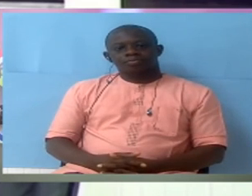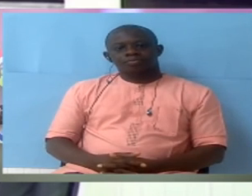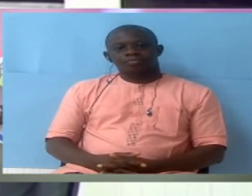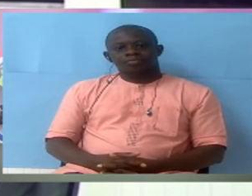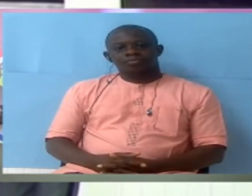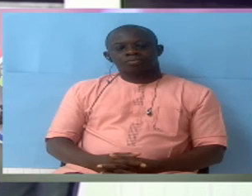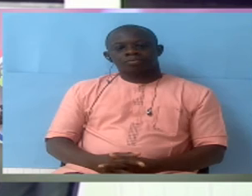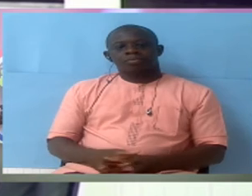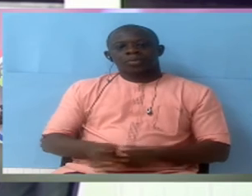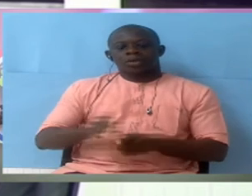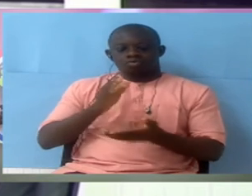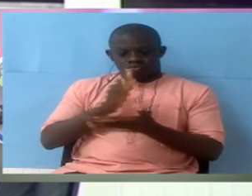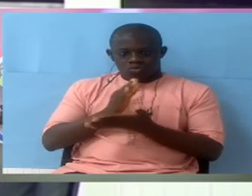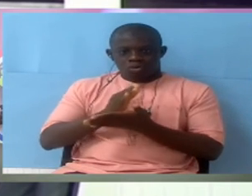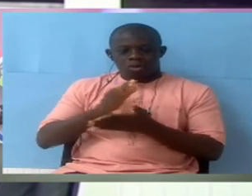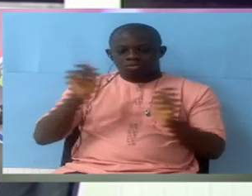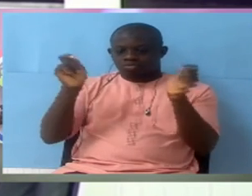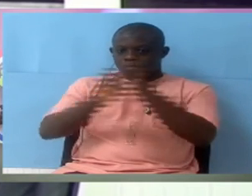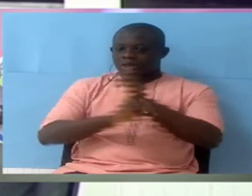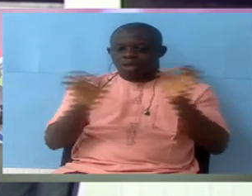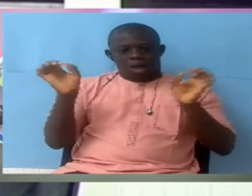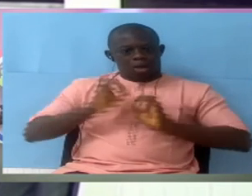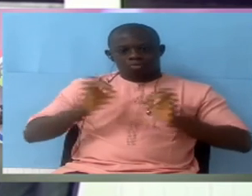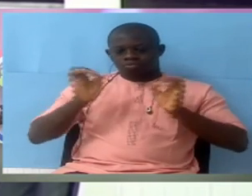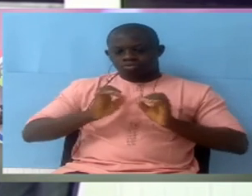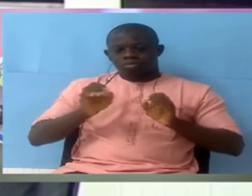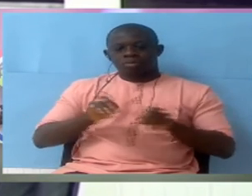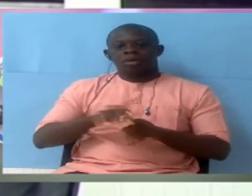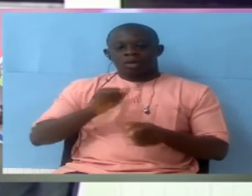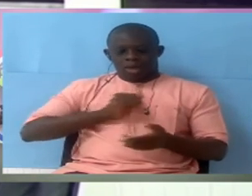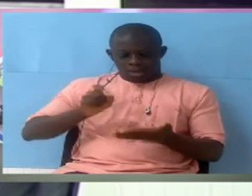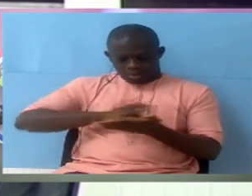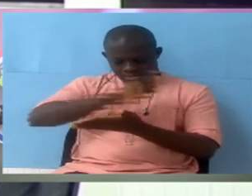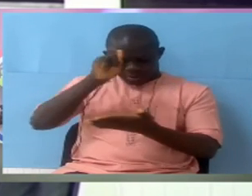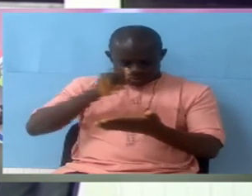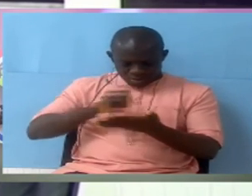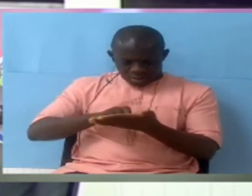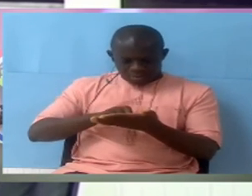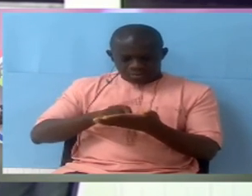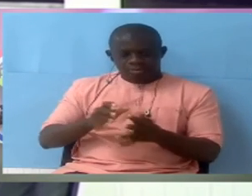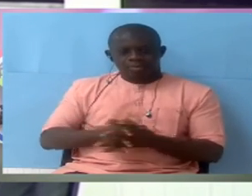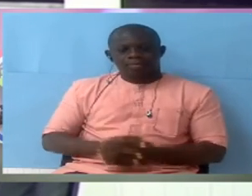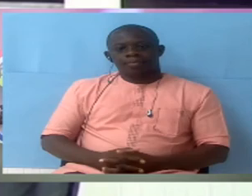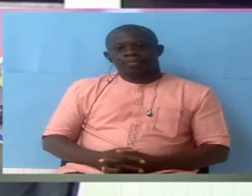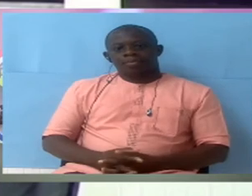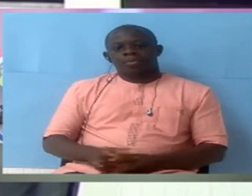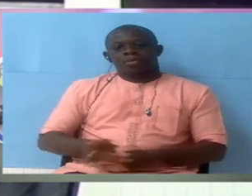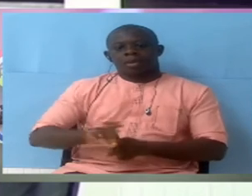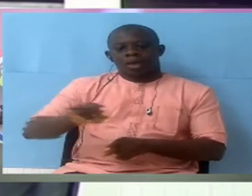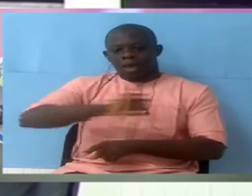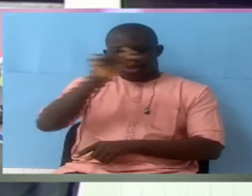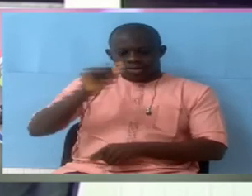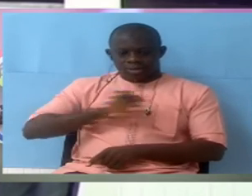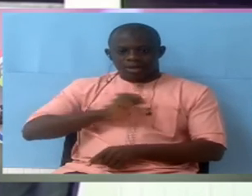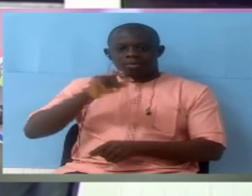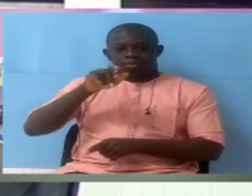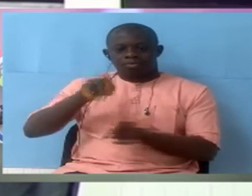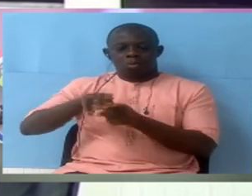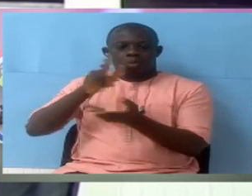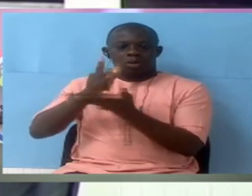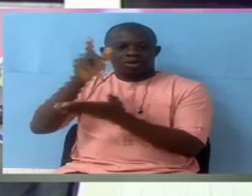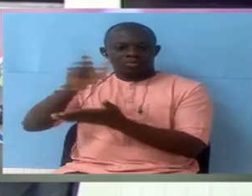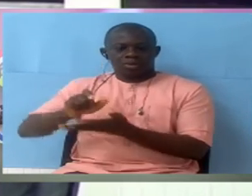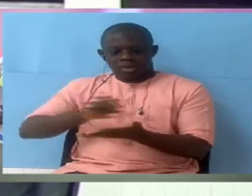And there was nothing change. Amu dara luñ ci sopali. I signed. Ma sign. And then he signed. Mohamed mu